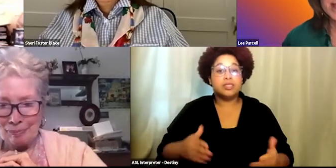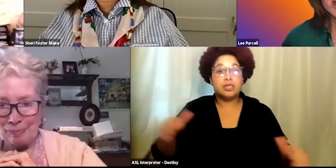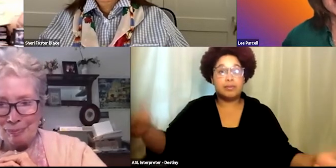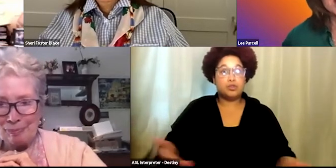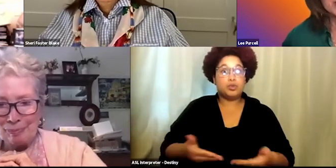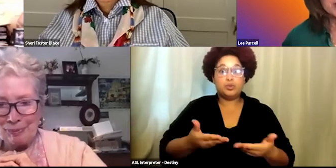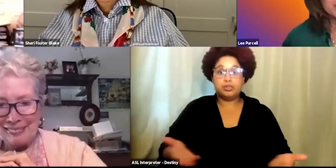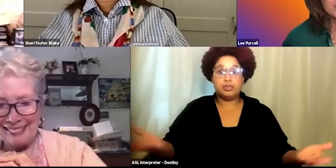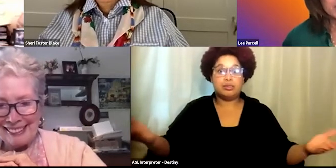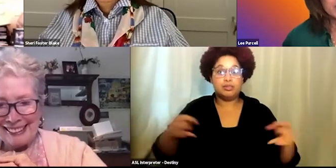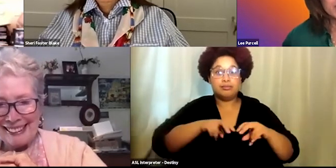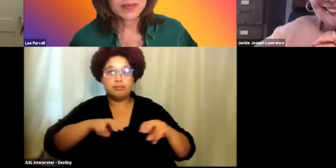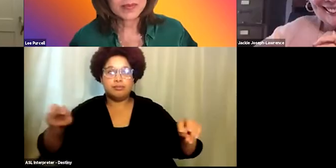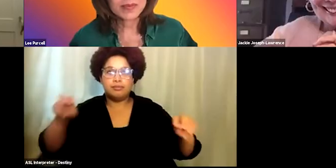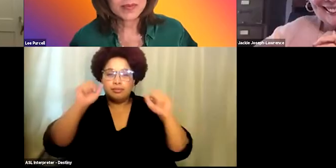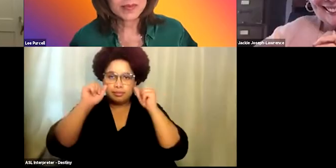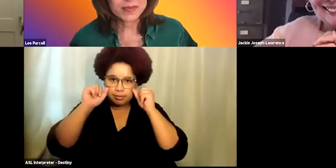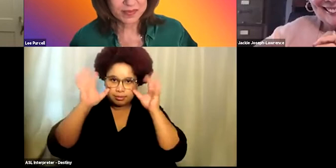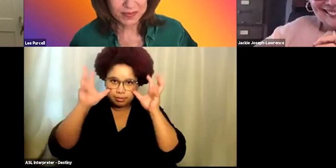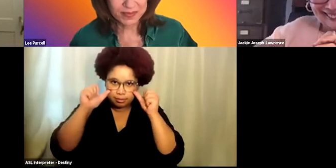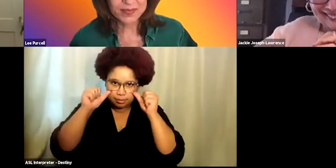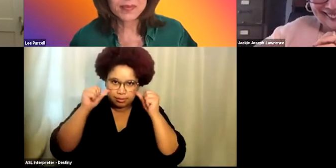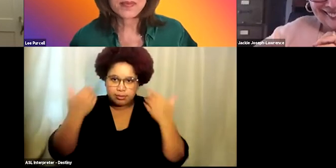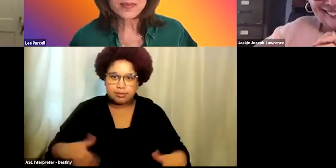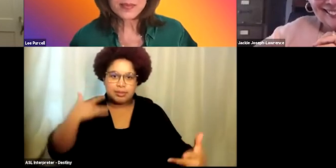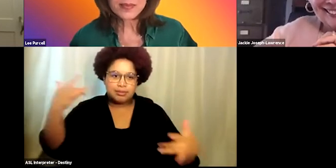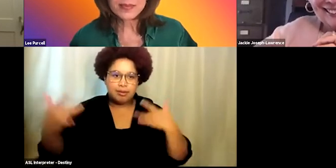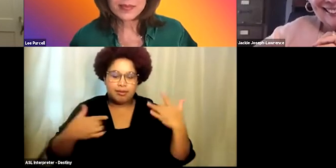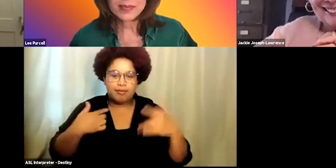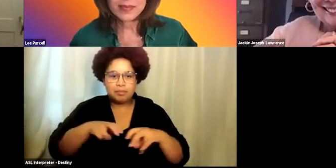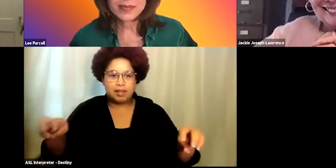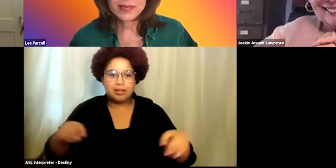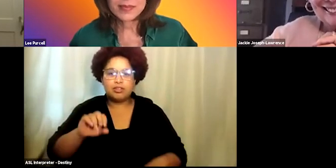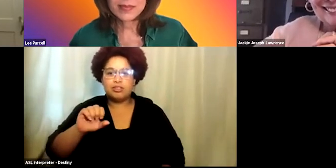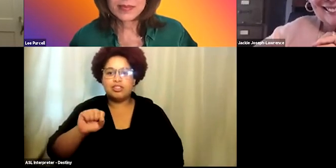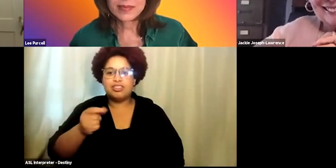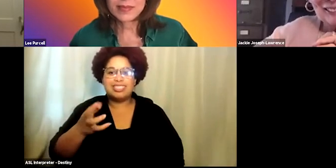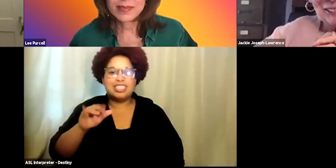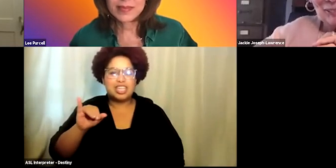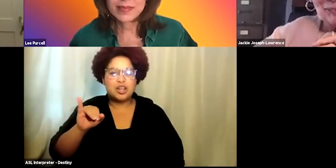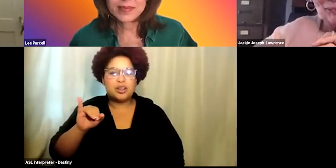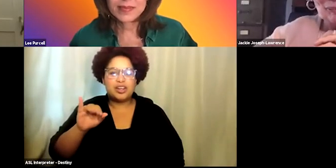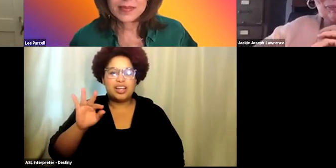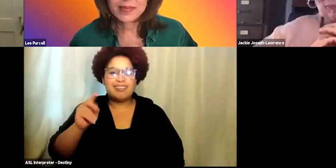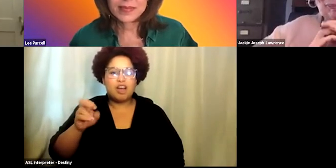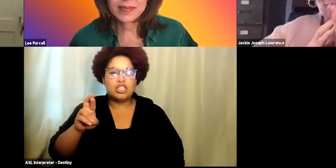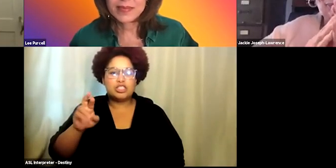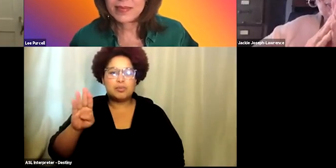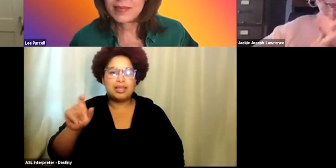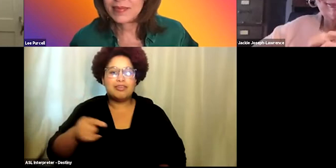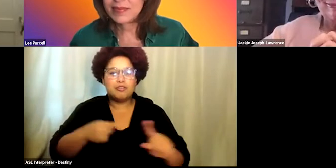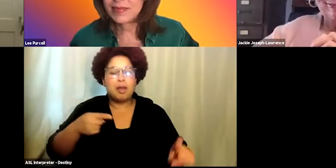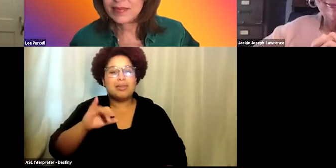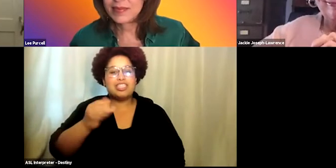introduce the rest of our amazing panel. I'm so excited for this panel. Sheri Foster Blake of the Cherokee Nation is the